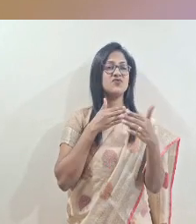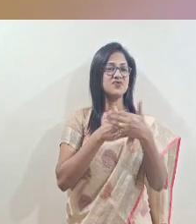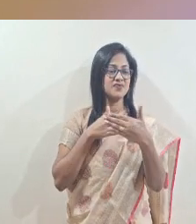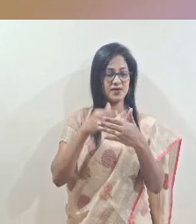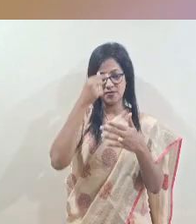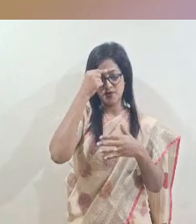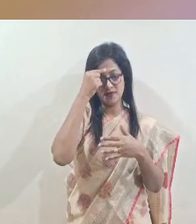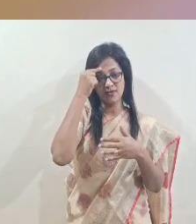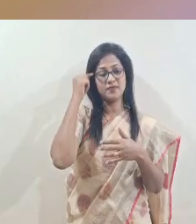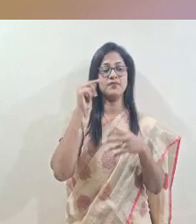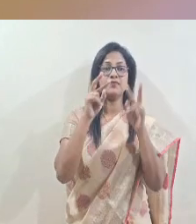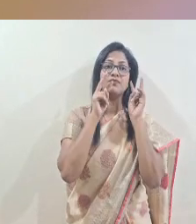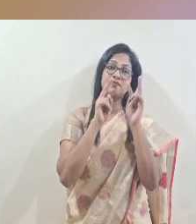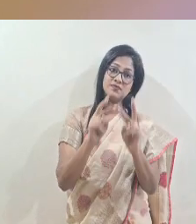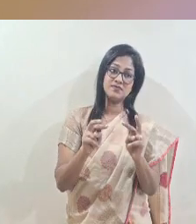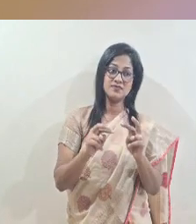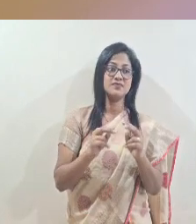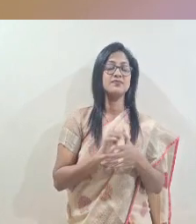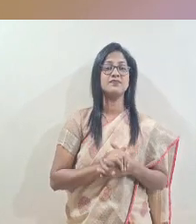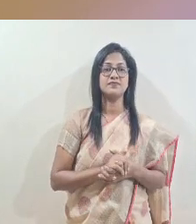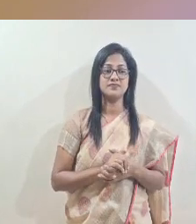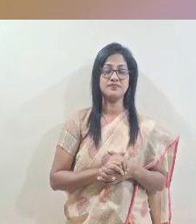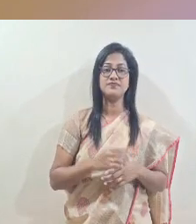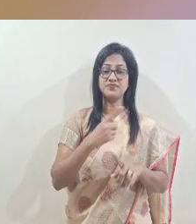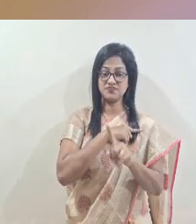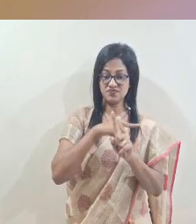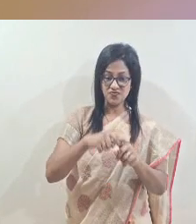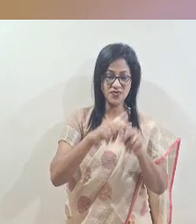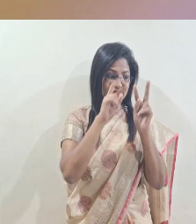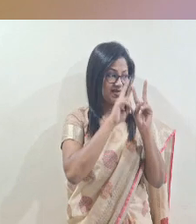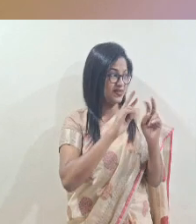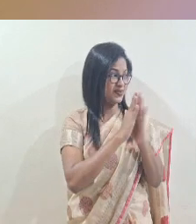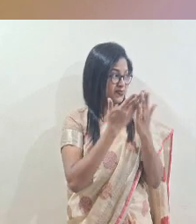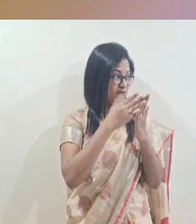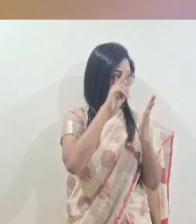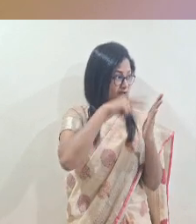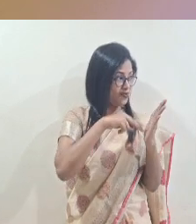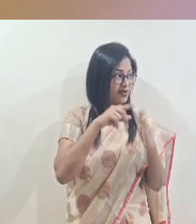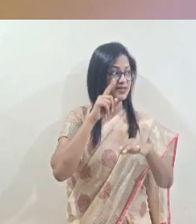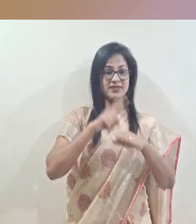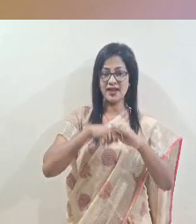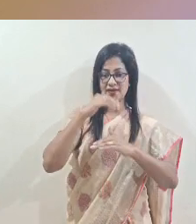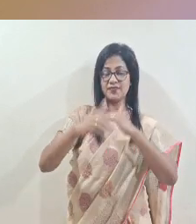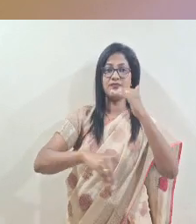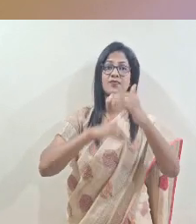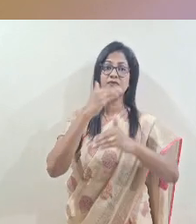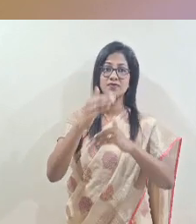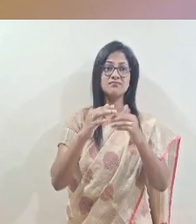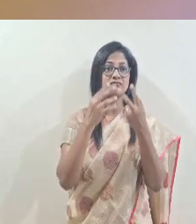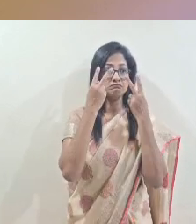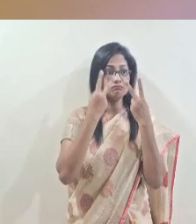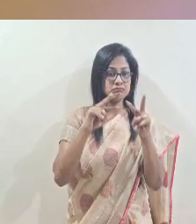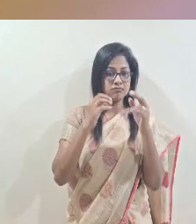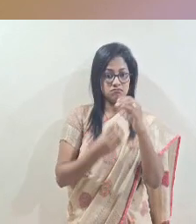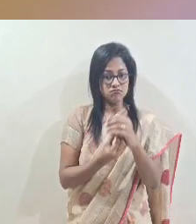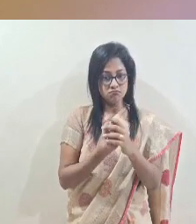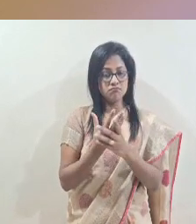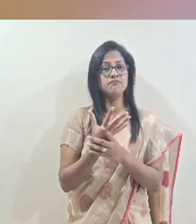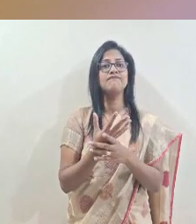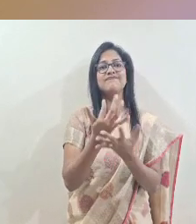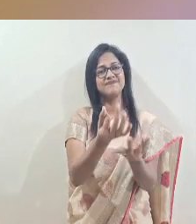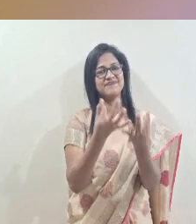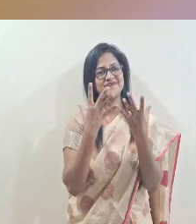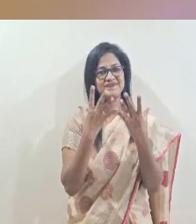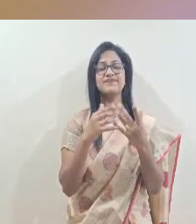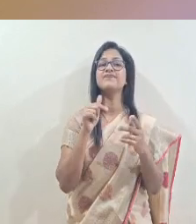that throughout the literature, as the time progresses, there have been evolving interpretations to resilience.